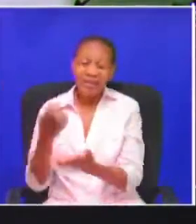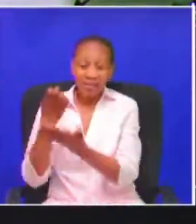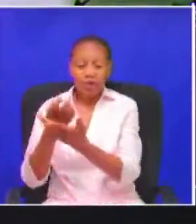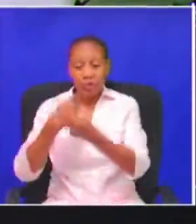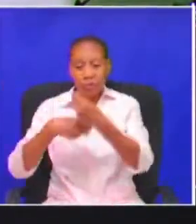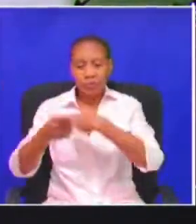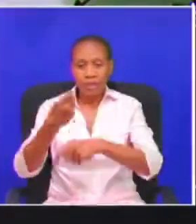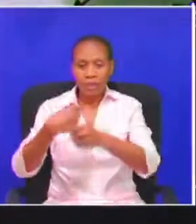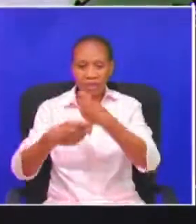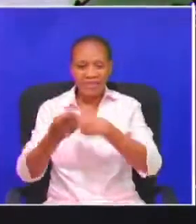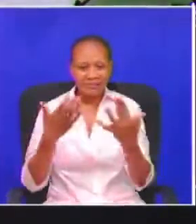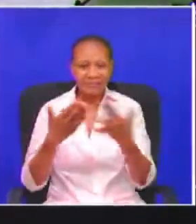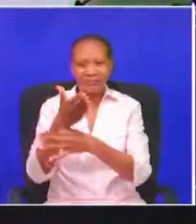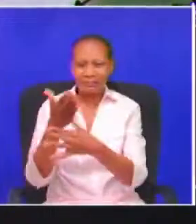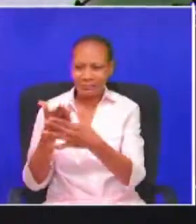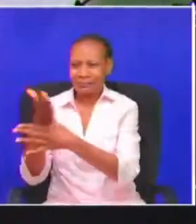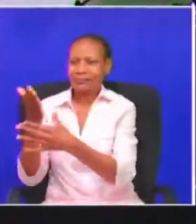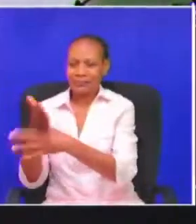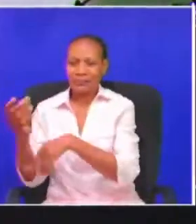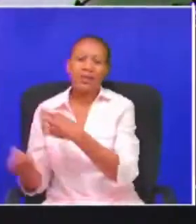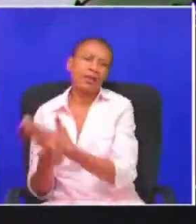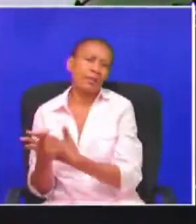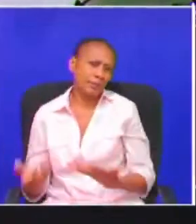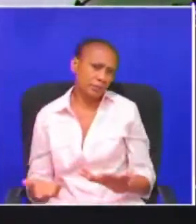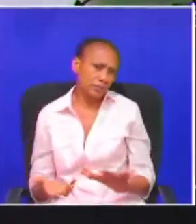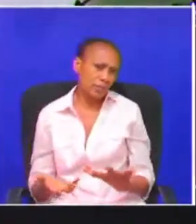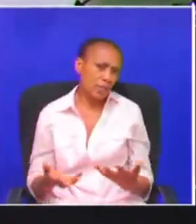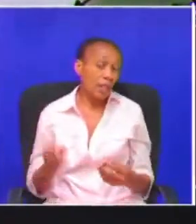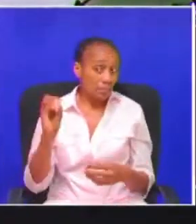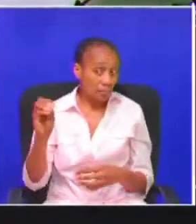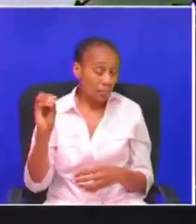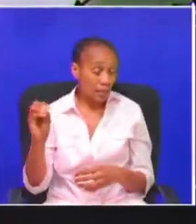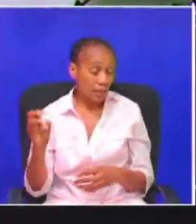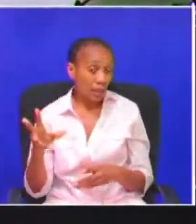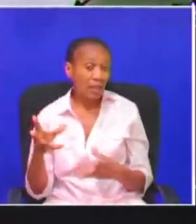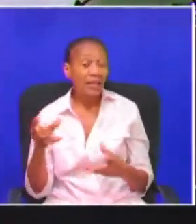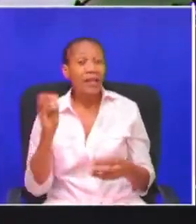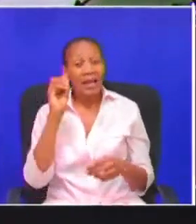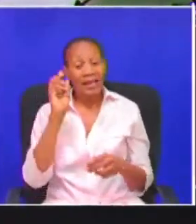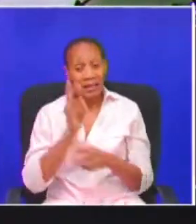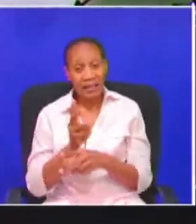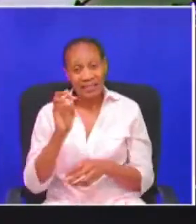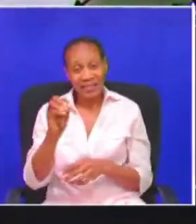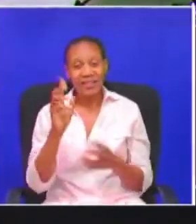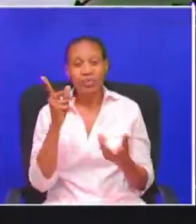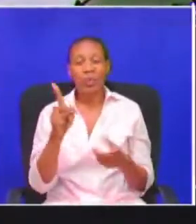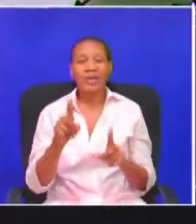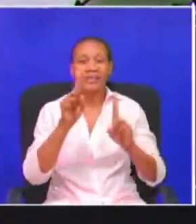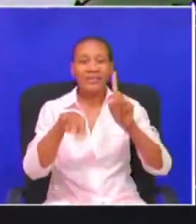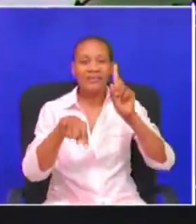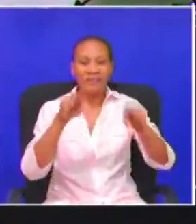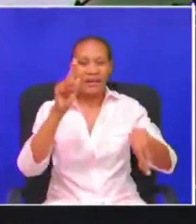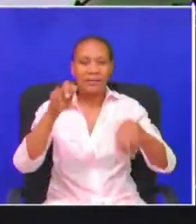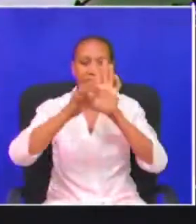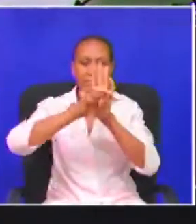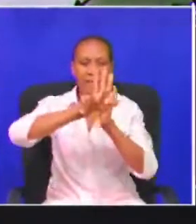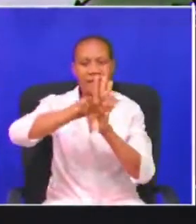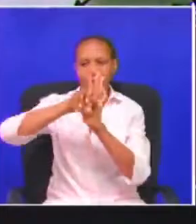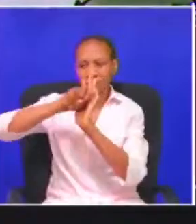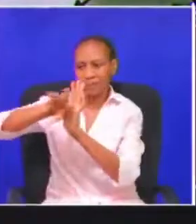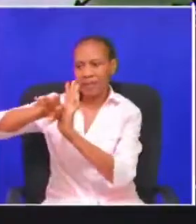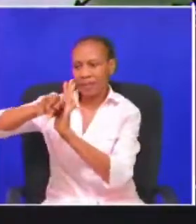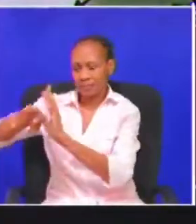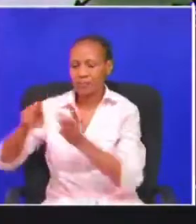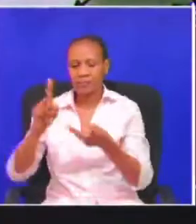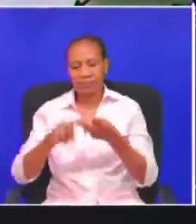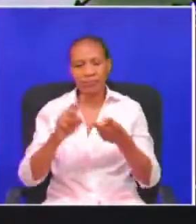flow disruptions is the acceleration of the diversification of markets and products